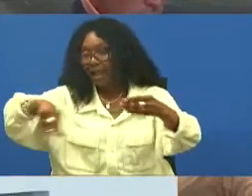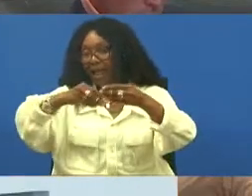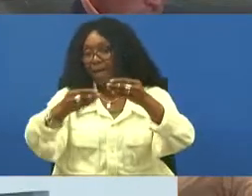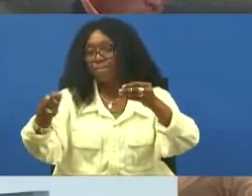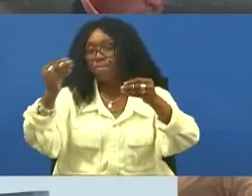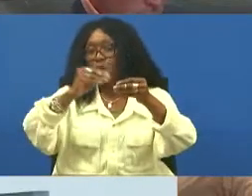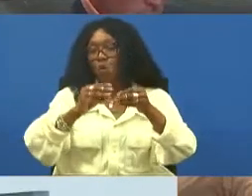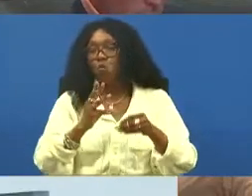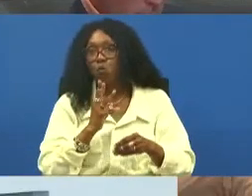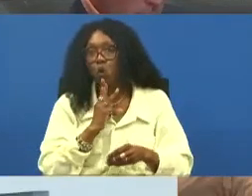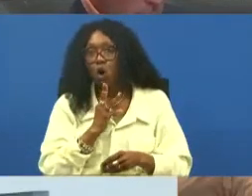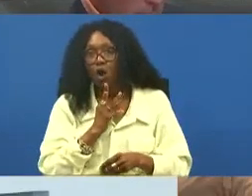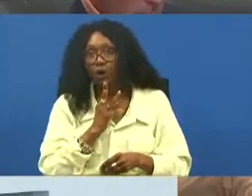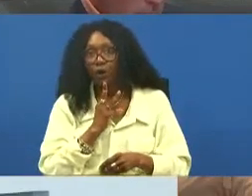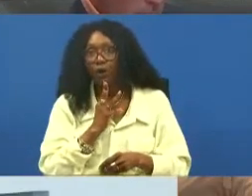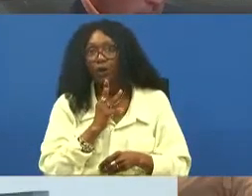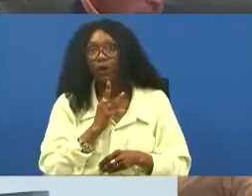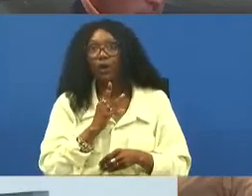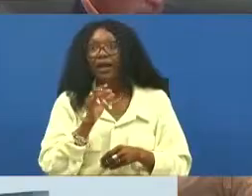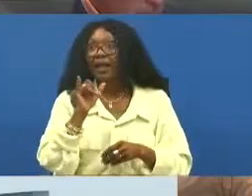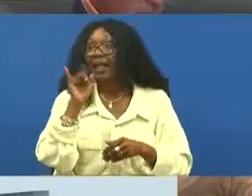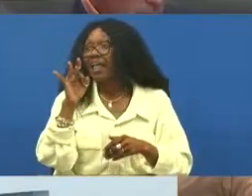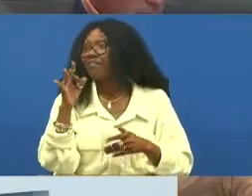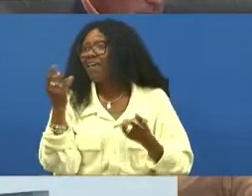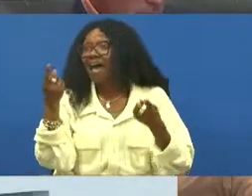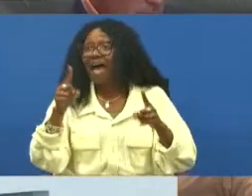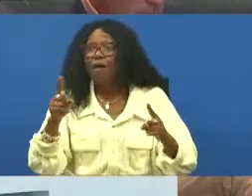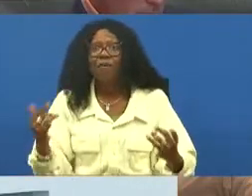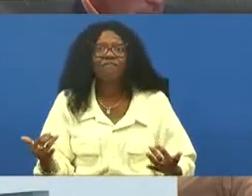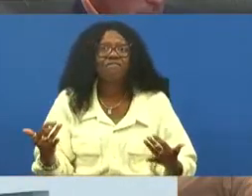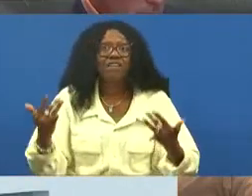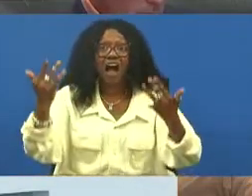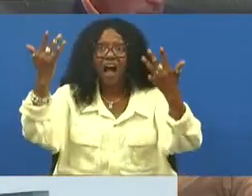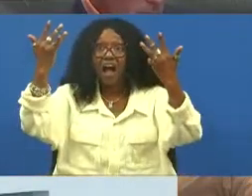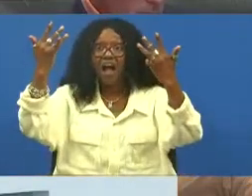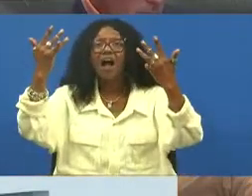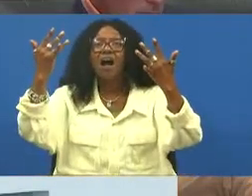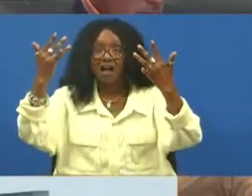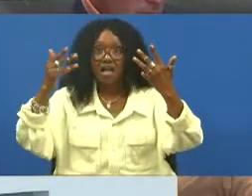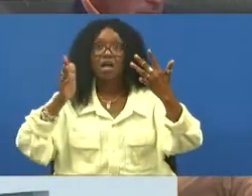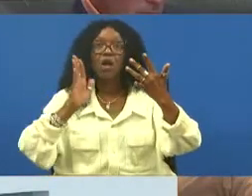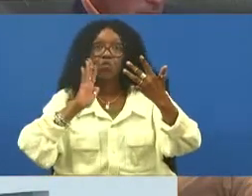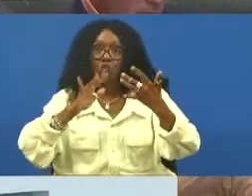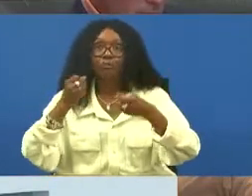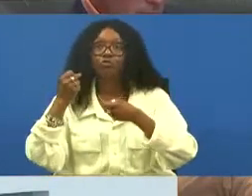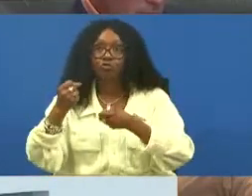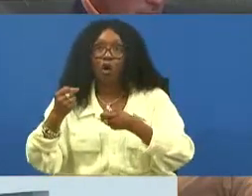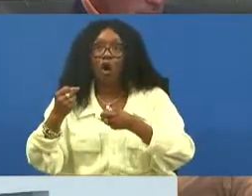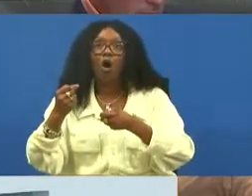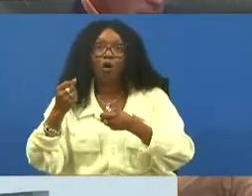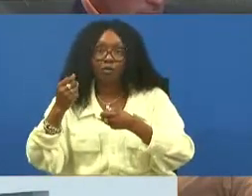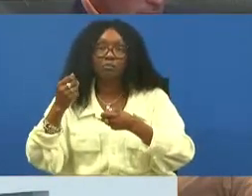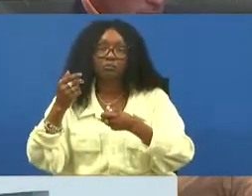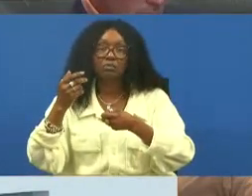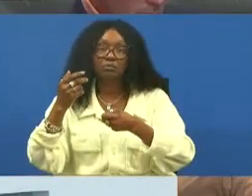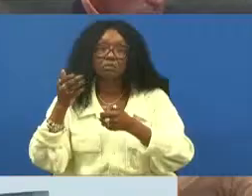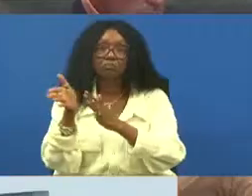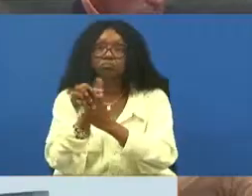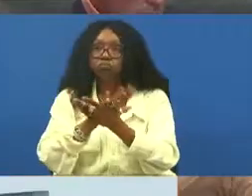additional capacity to fight a fire. We think that those are, pretty strong benefits to the neighboring